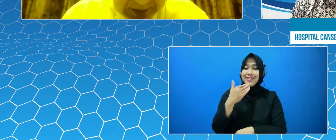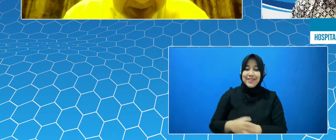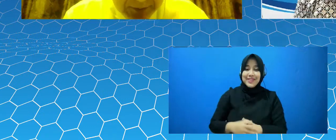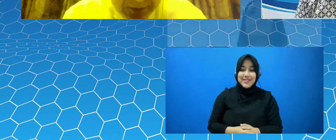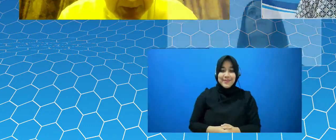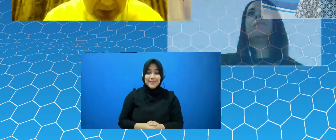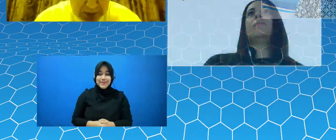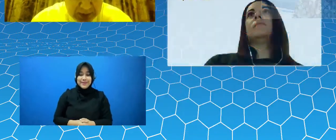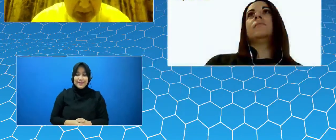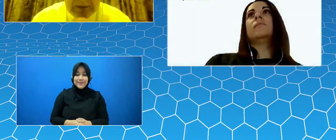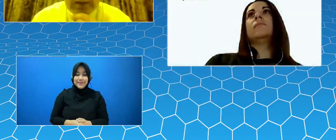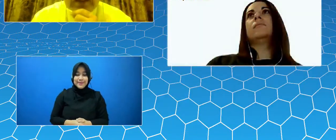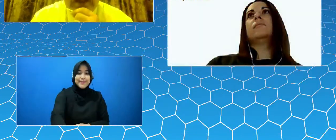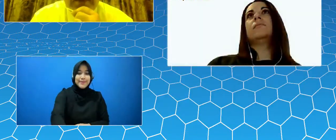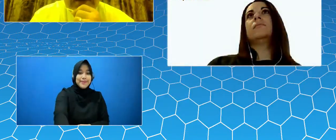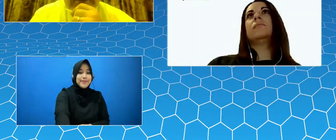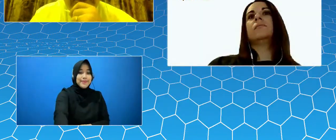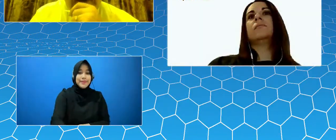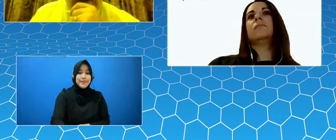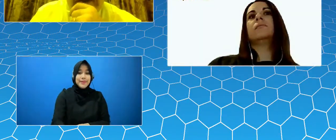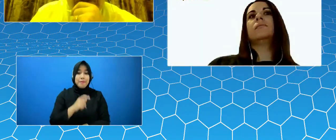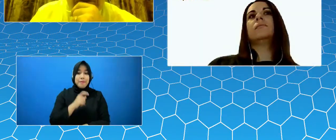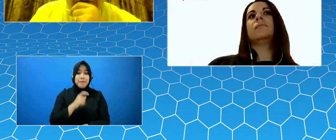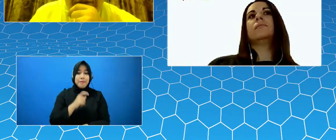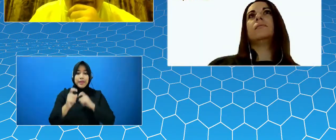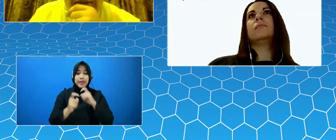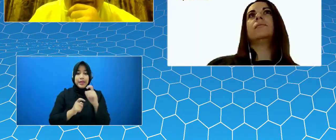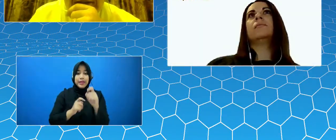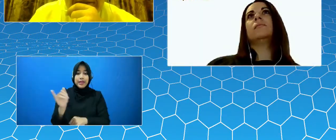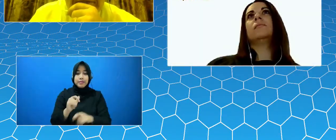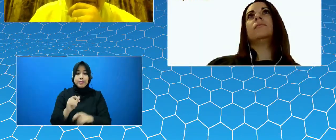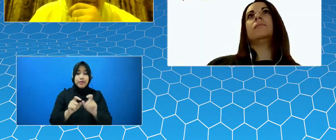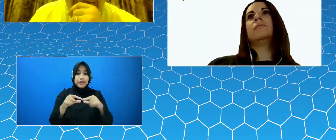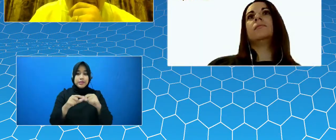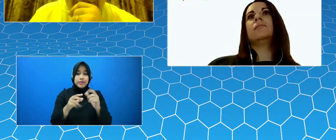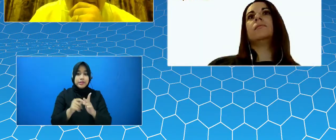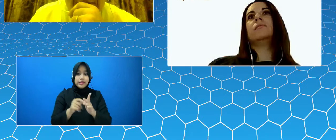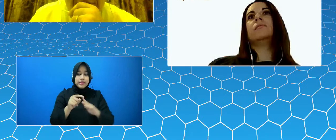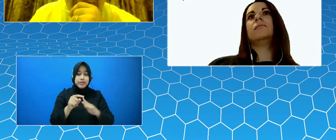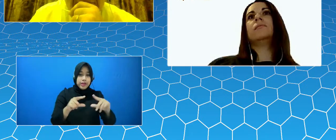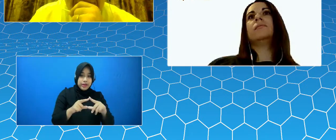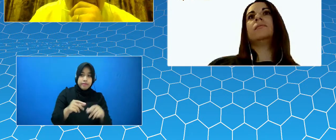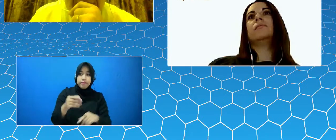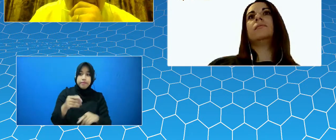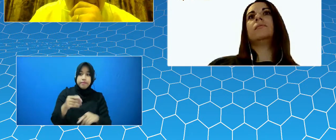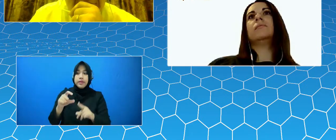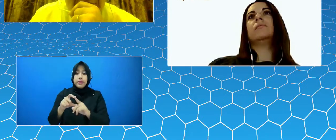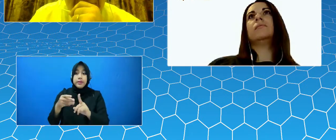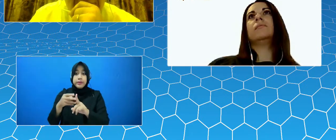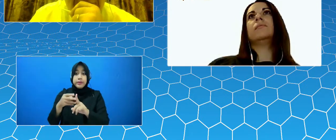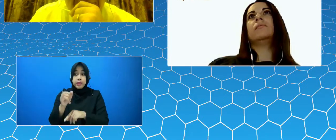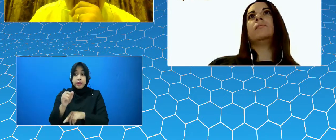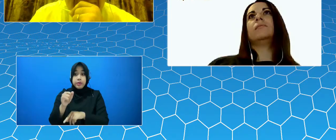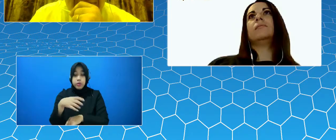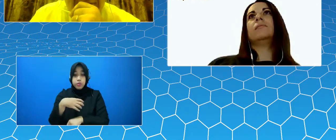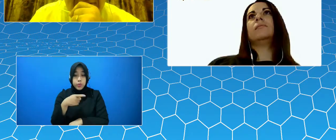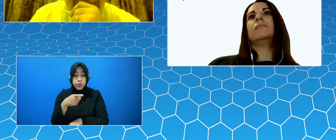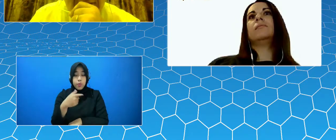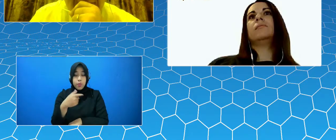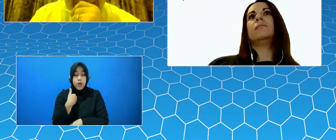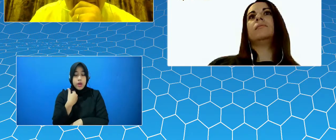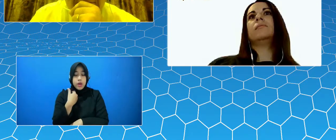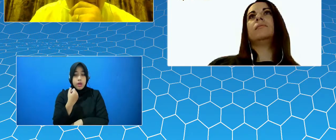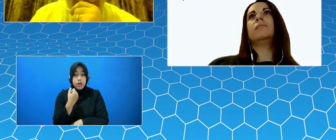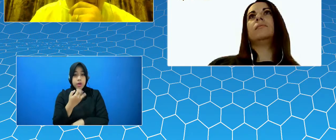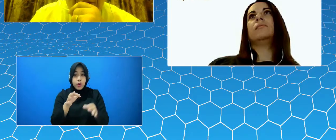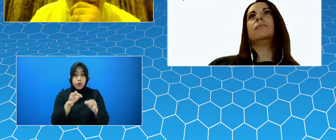to Sandra and Debbie. So do you think there's some digital solution for